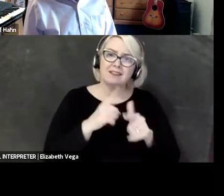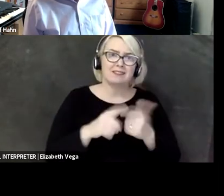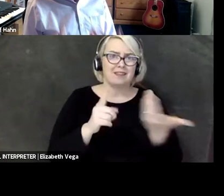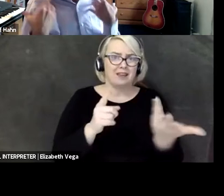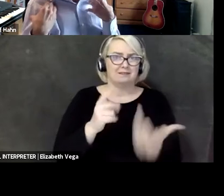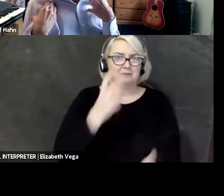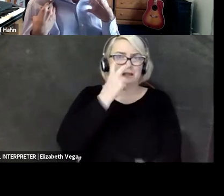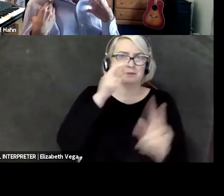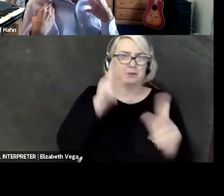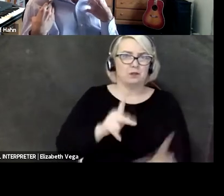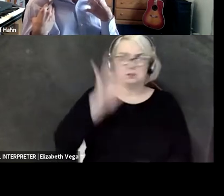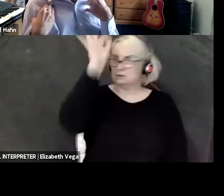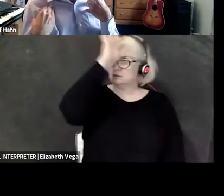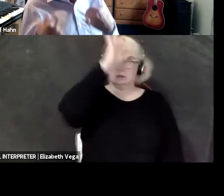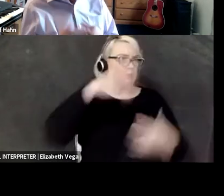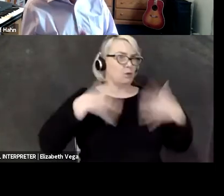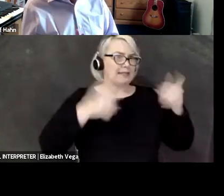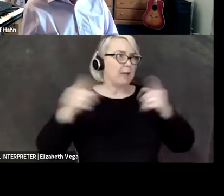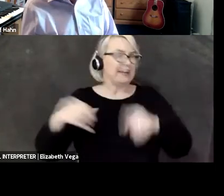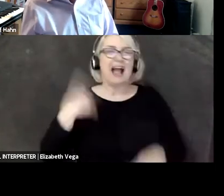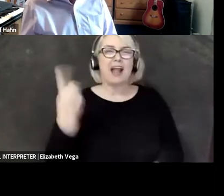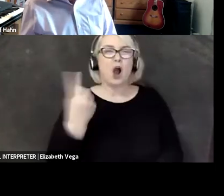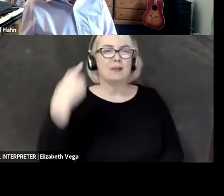as a listener, because I always think of it as a listener.